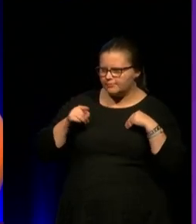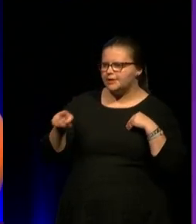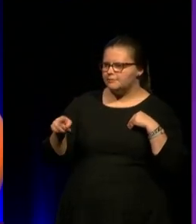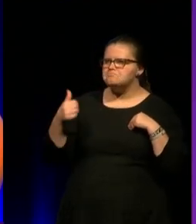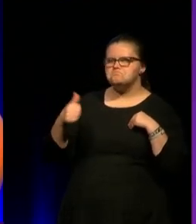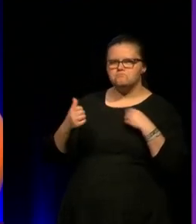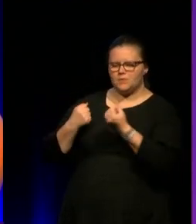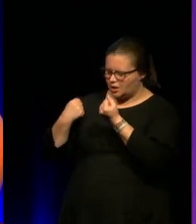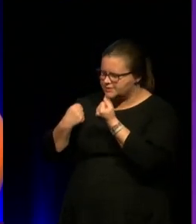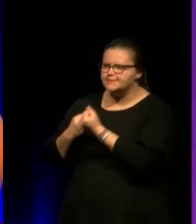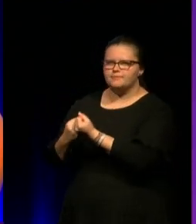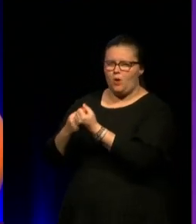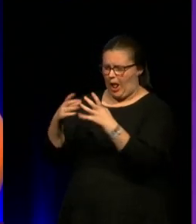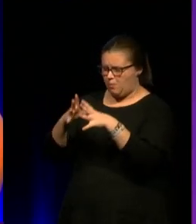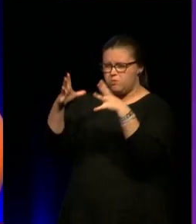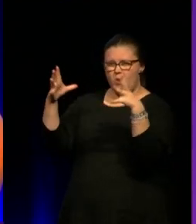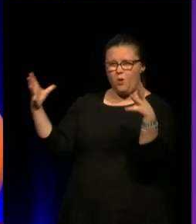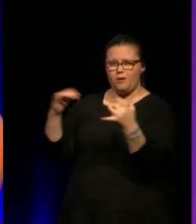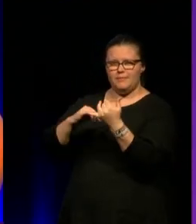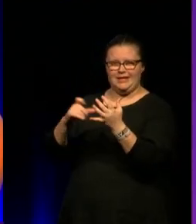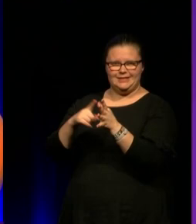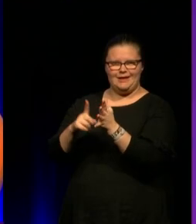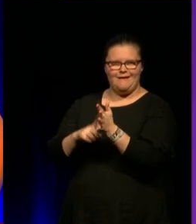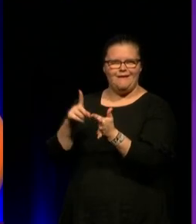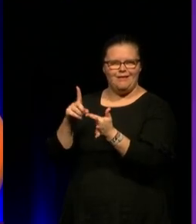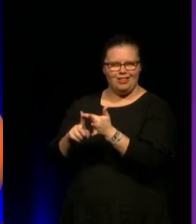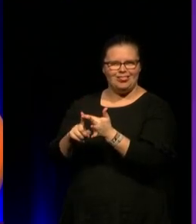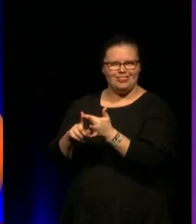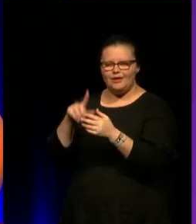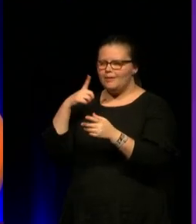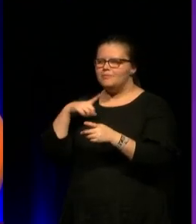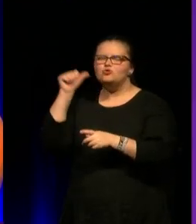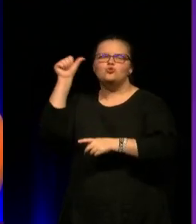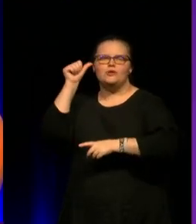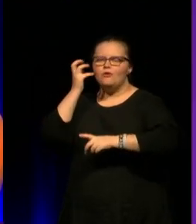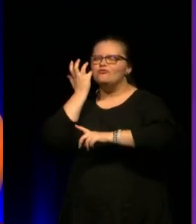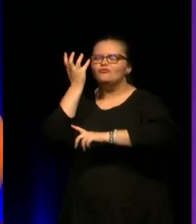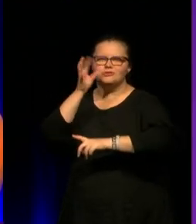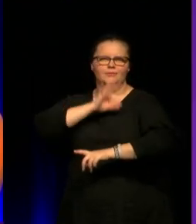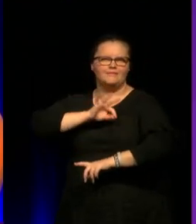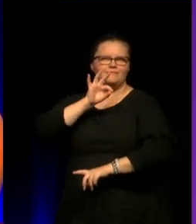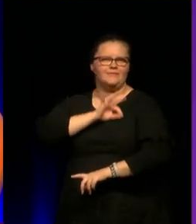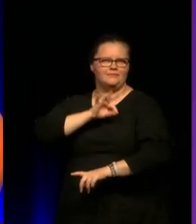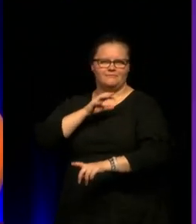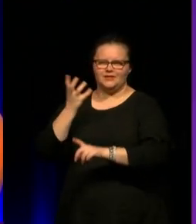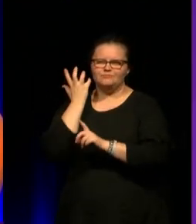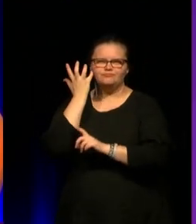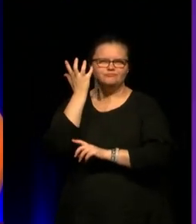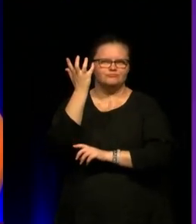these things and scale that, knowing that there will be spill on benefits. It's sort of a certain thing. There seems